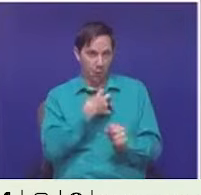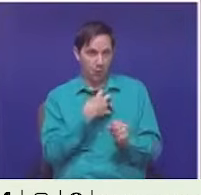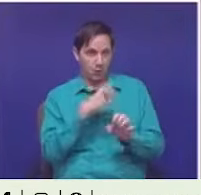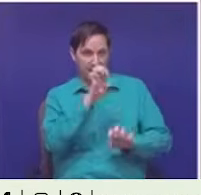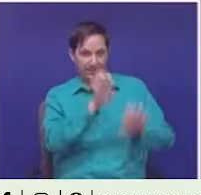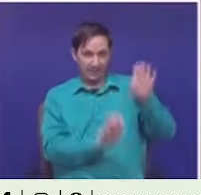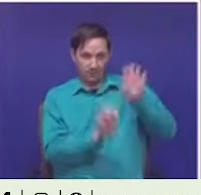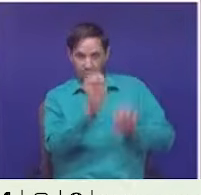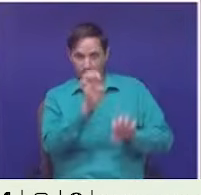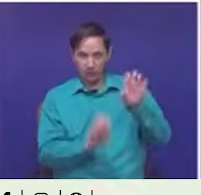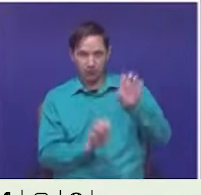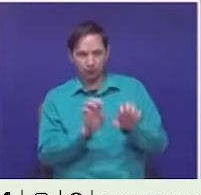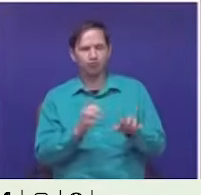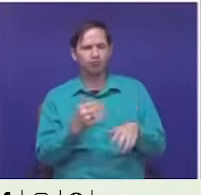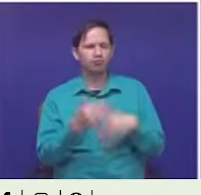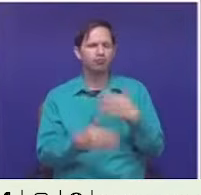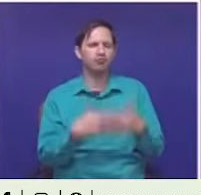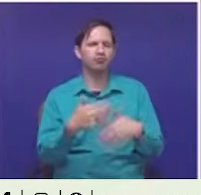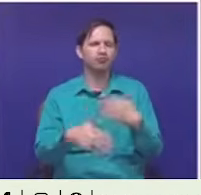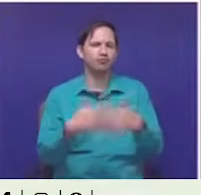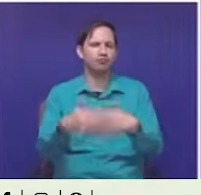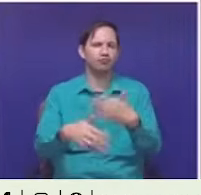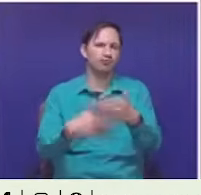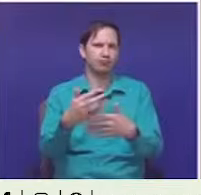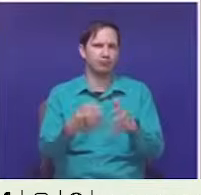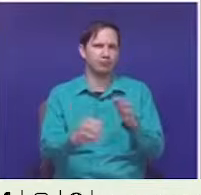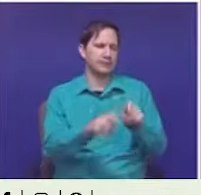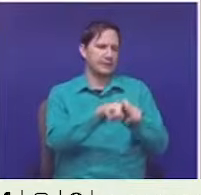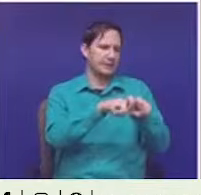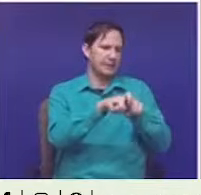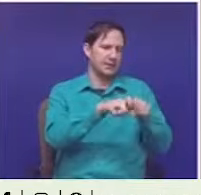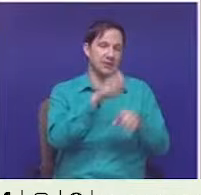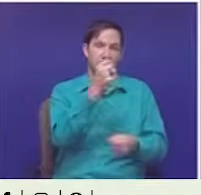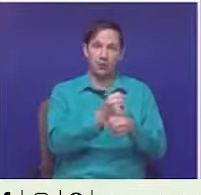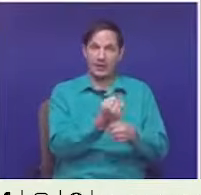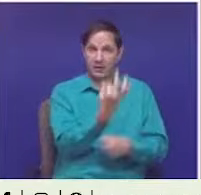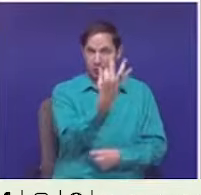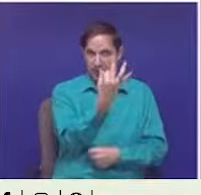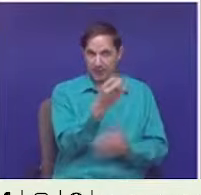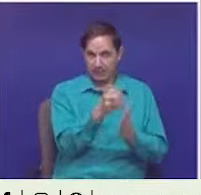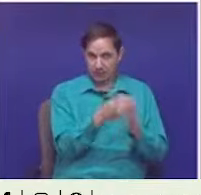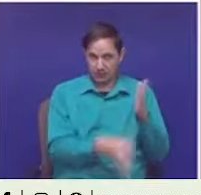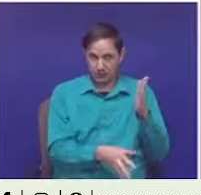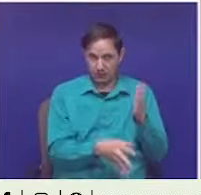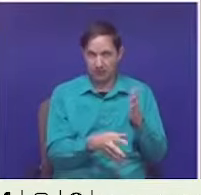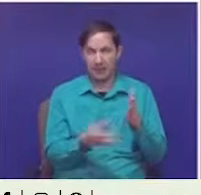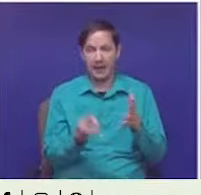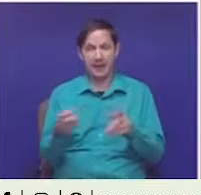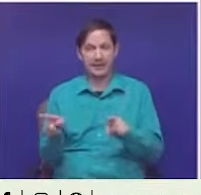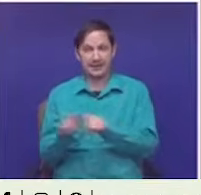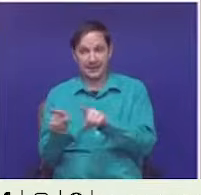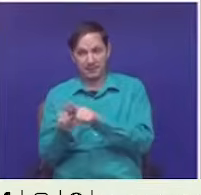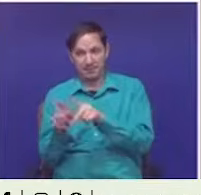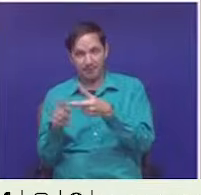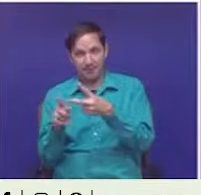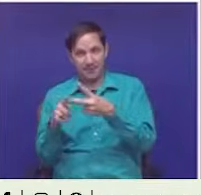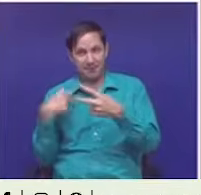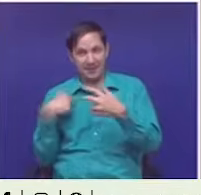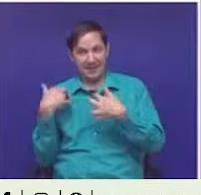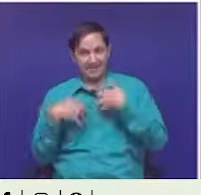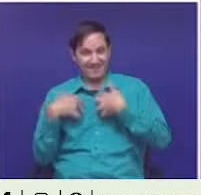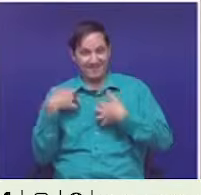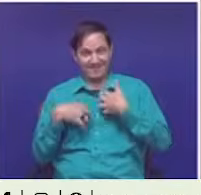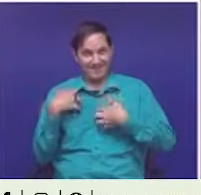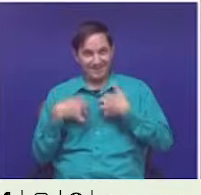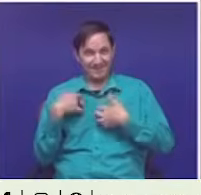which we have running in the country, which tests grade 3 learners. Also very excited. I really want to put a lot of